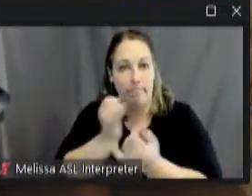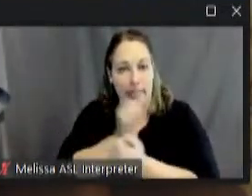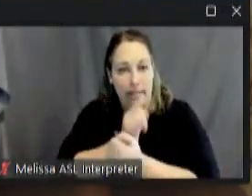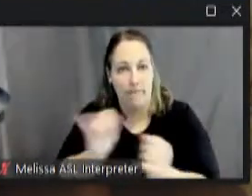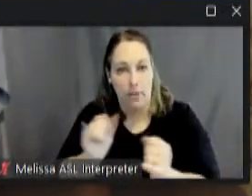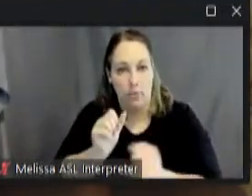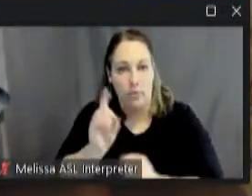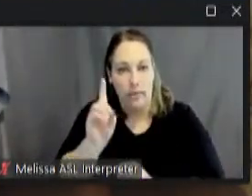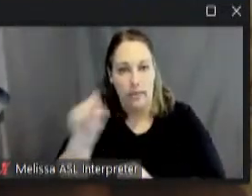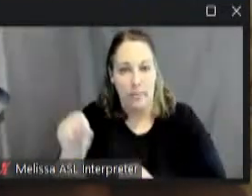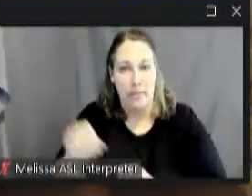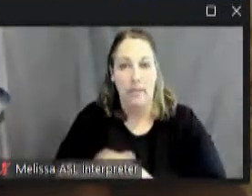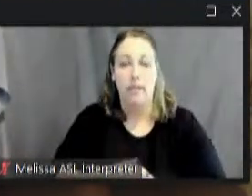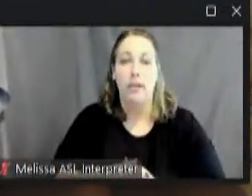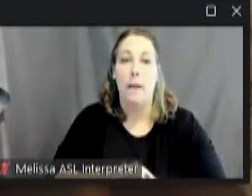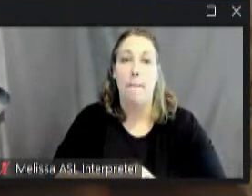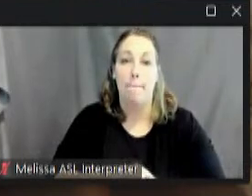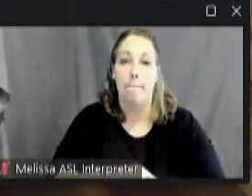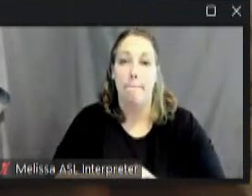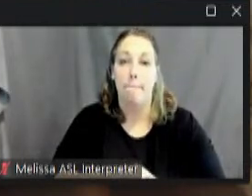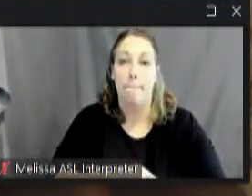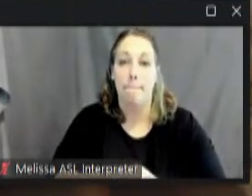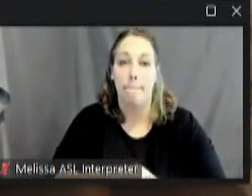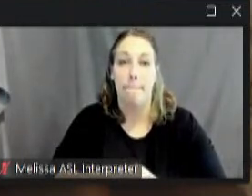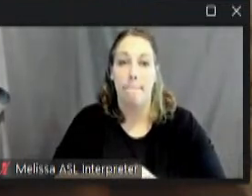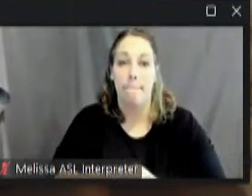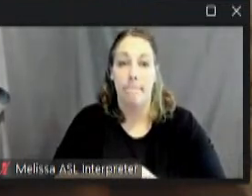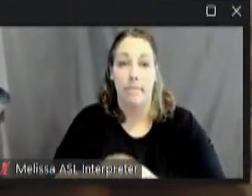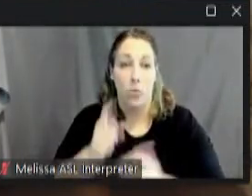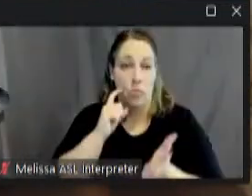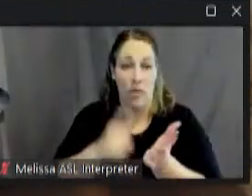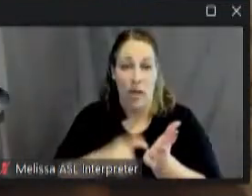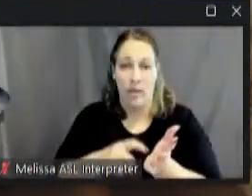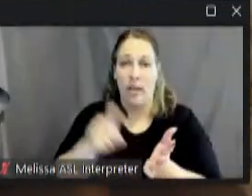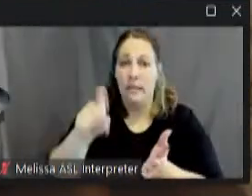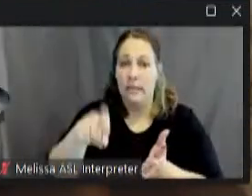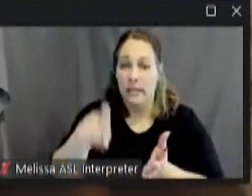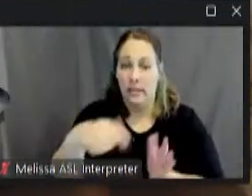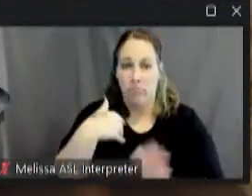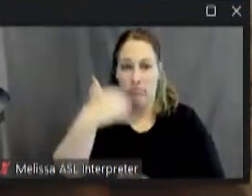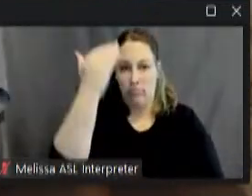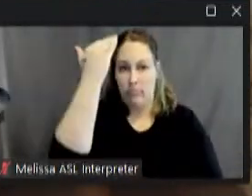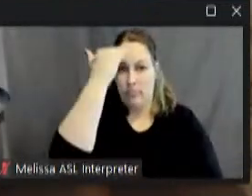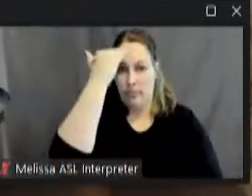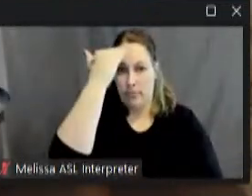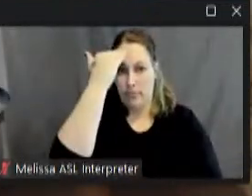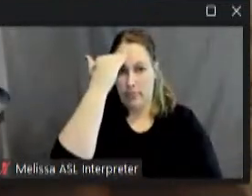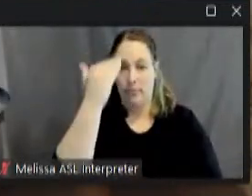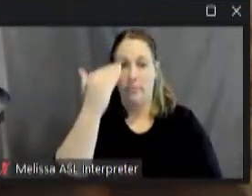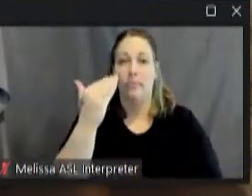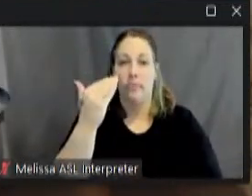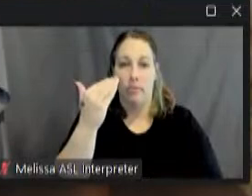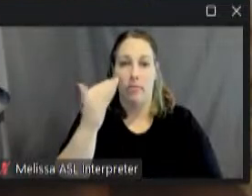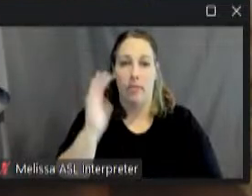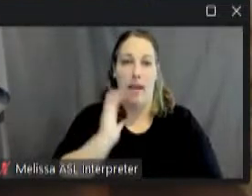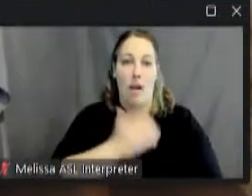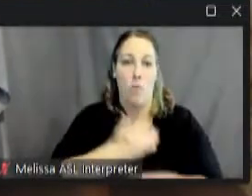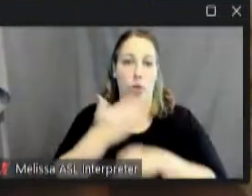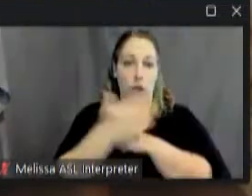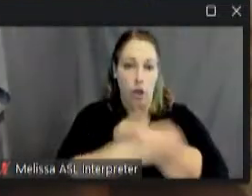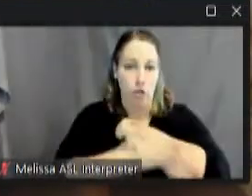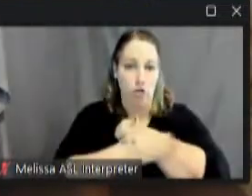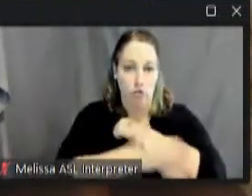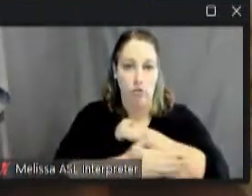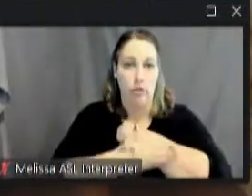are aware, we recognize the need that we have as a country